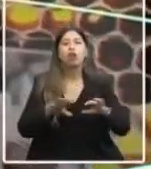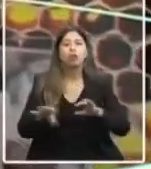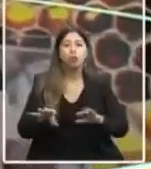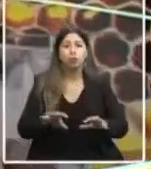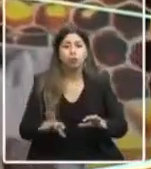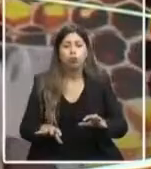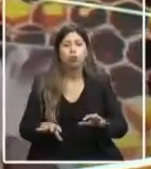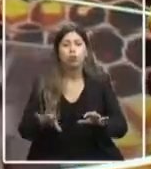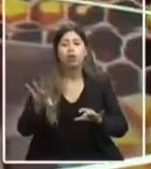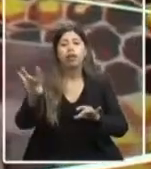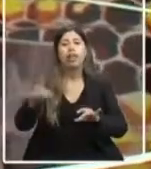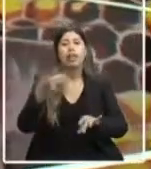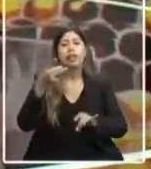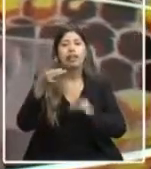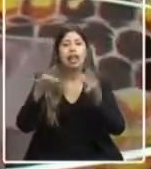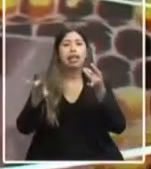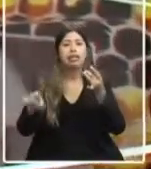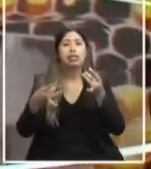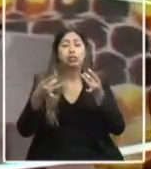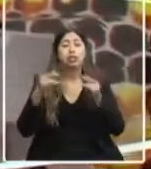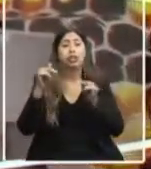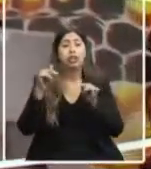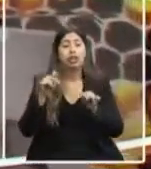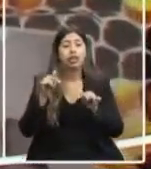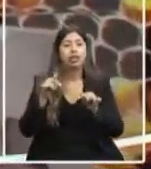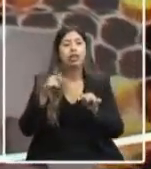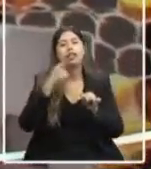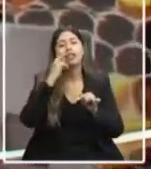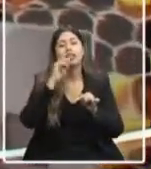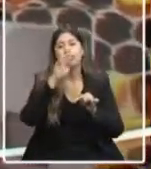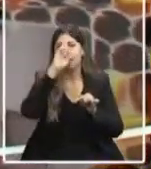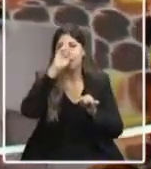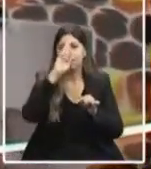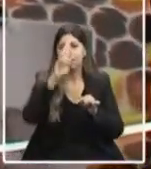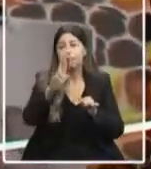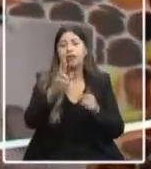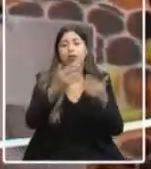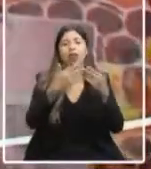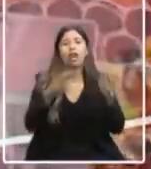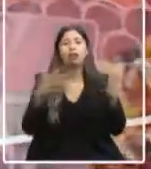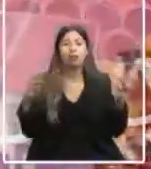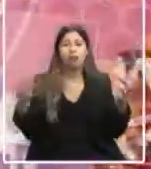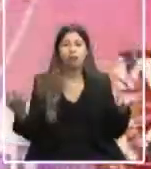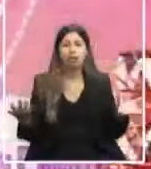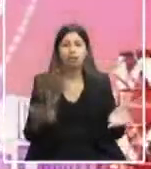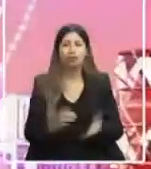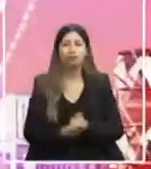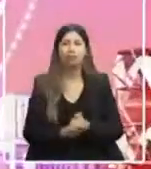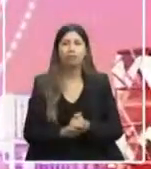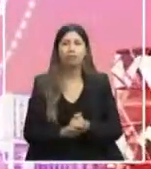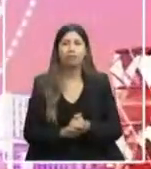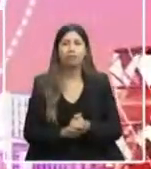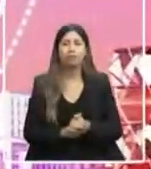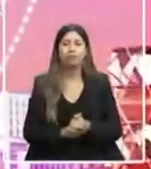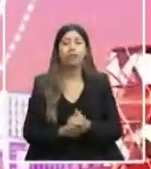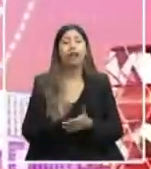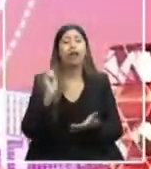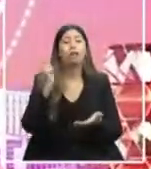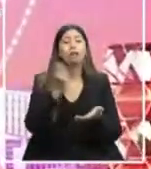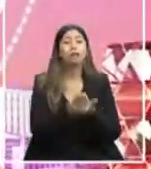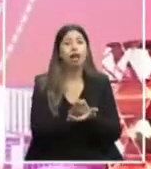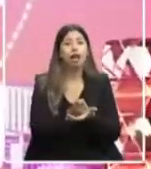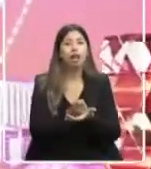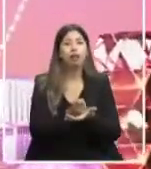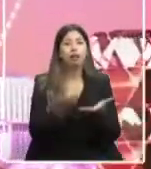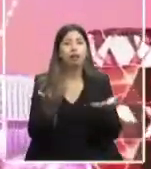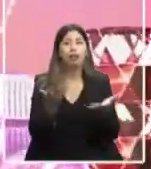that nature is finite. So that's one huge class of things. Payment for ecosystem services is an institution that is now